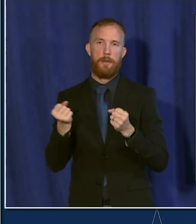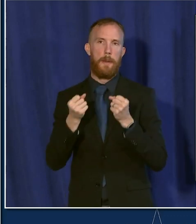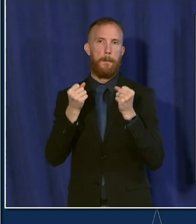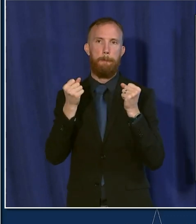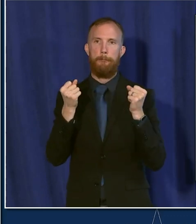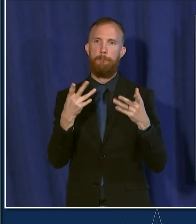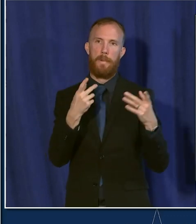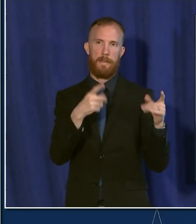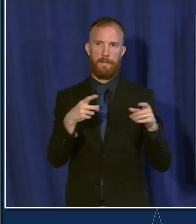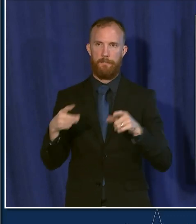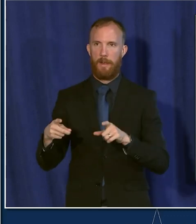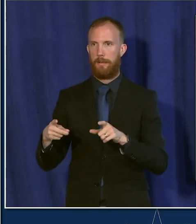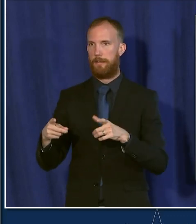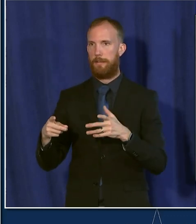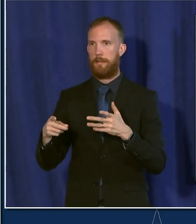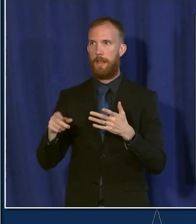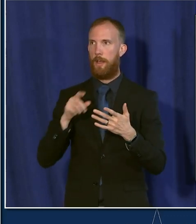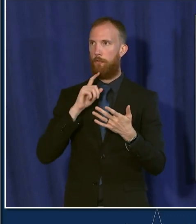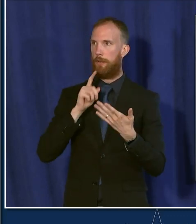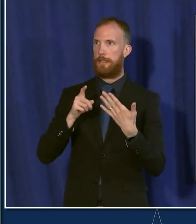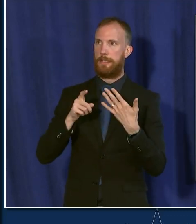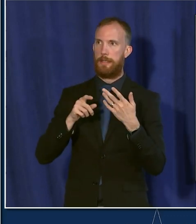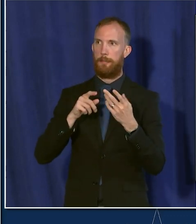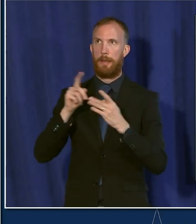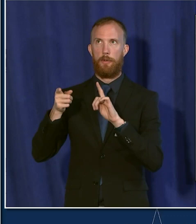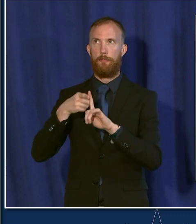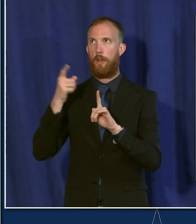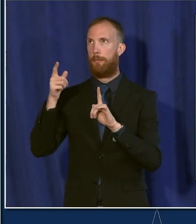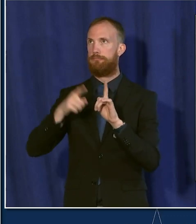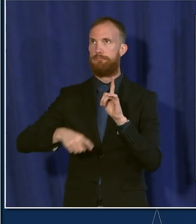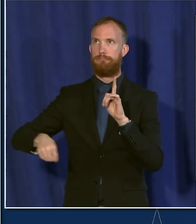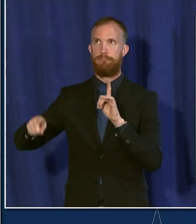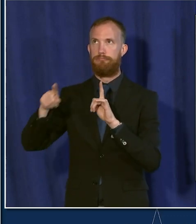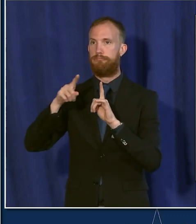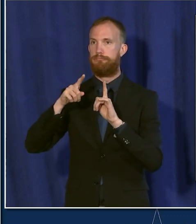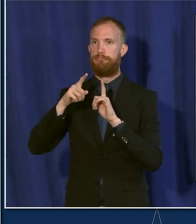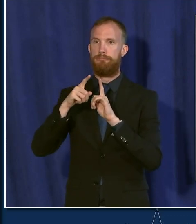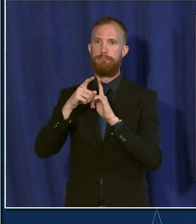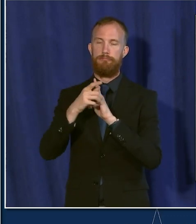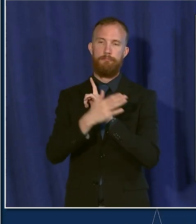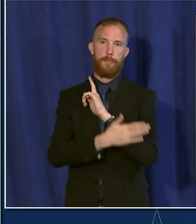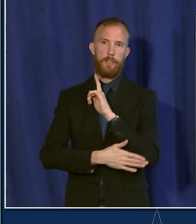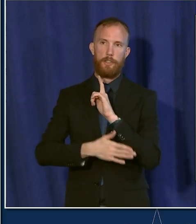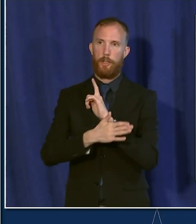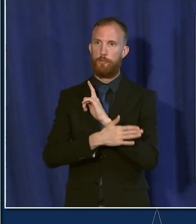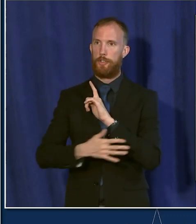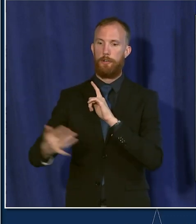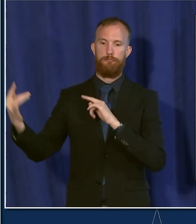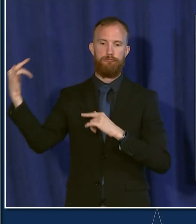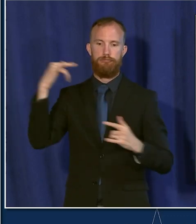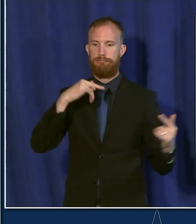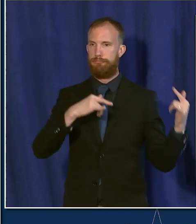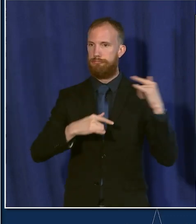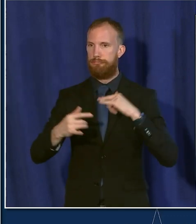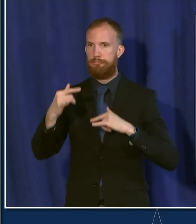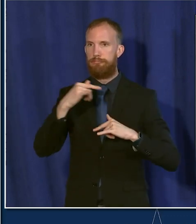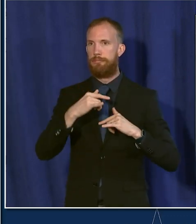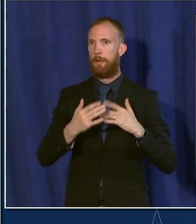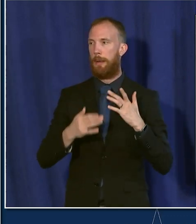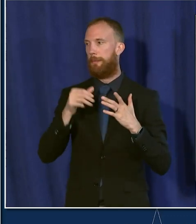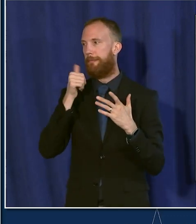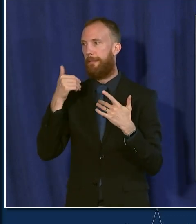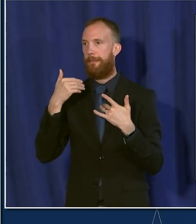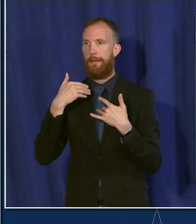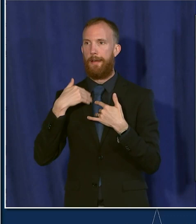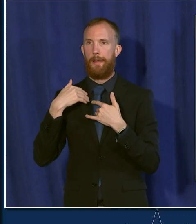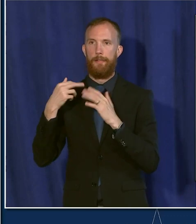people around the country that don't even have the COVID requirements and mitigation factors that we have here.